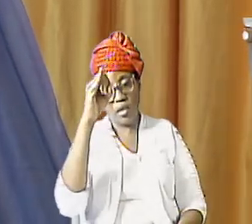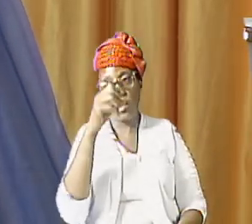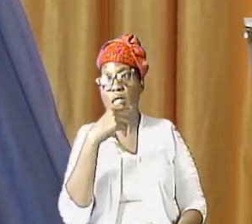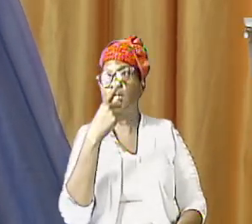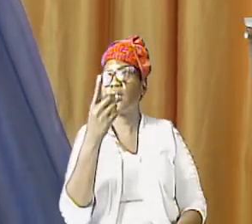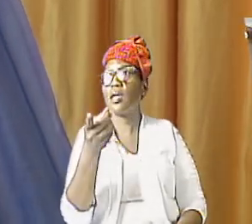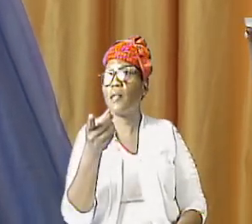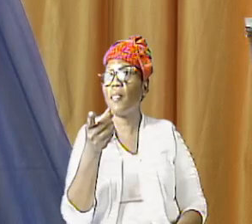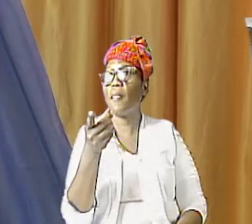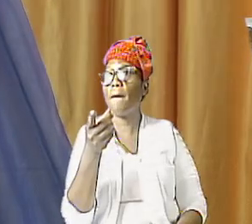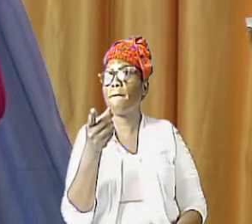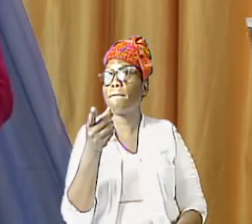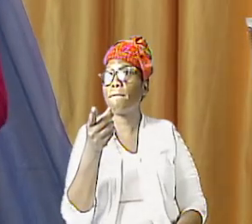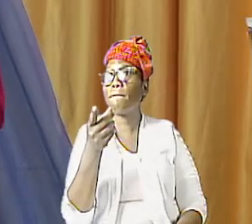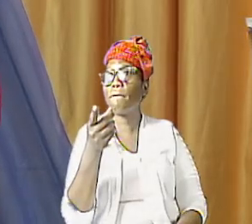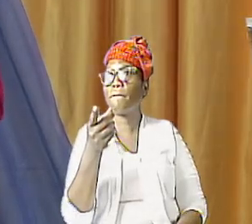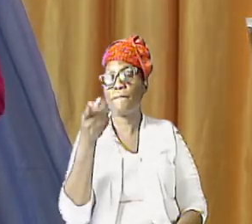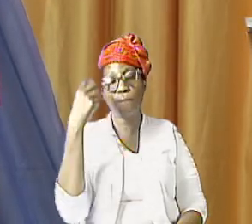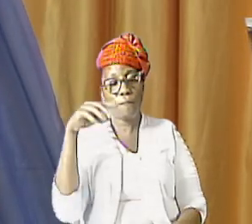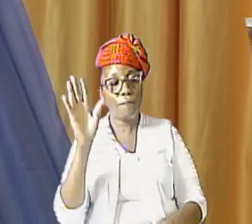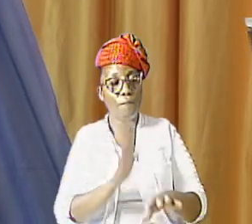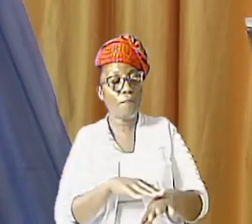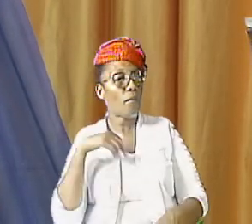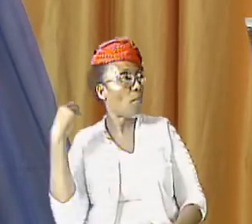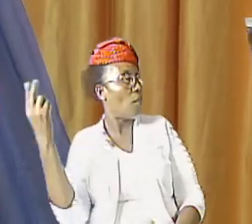Isaiah said.